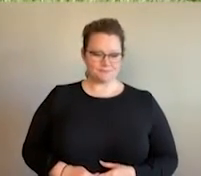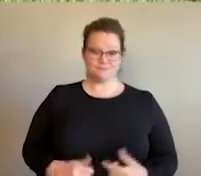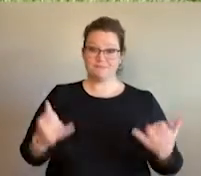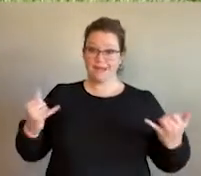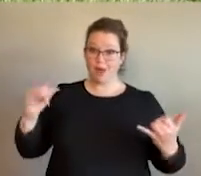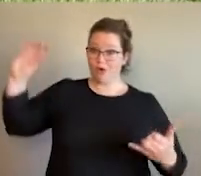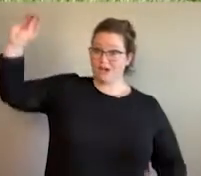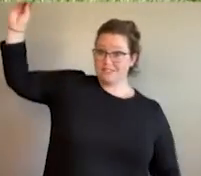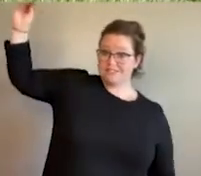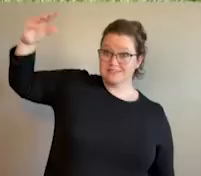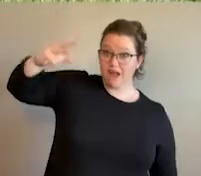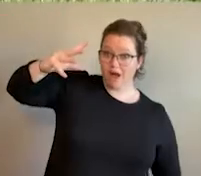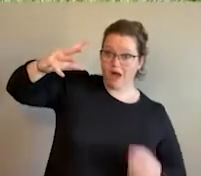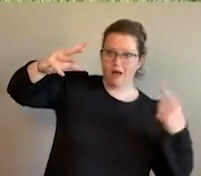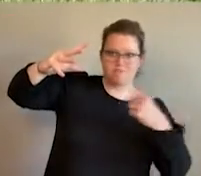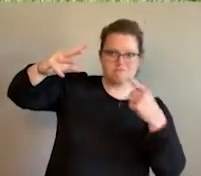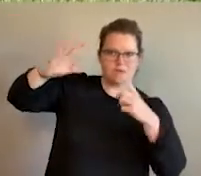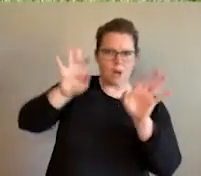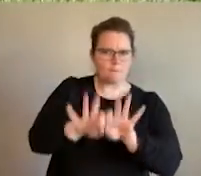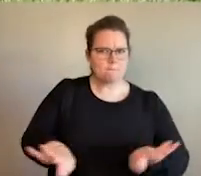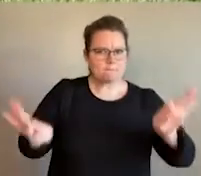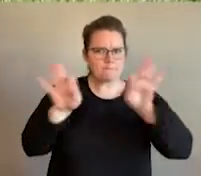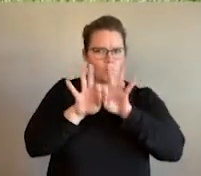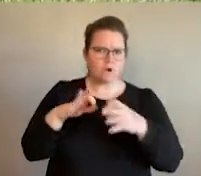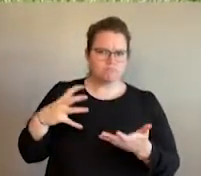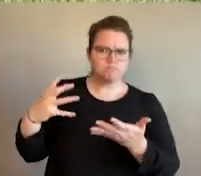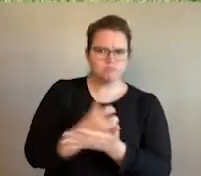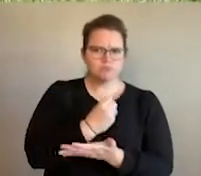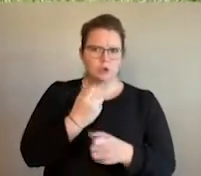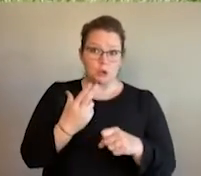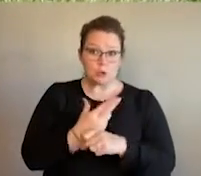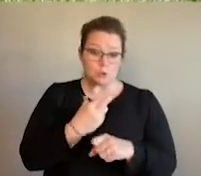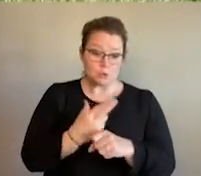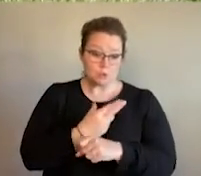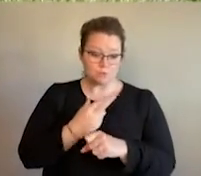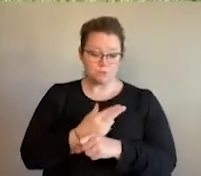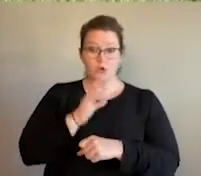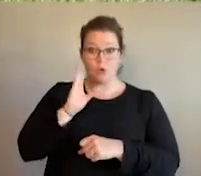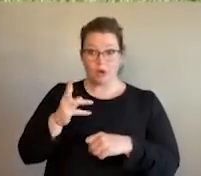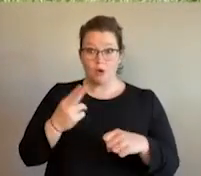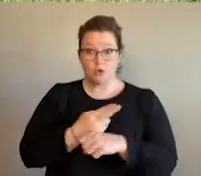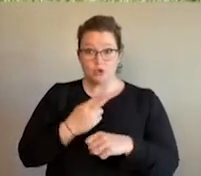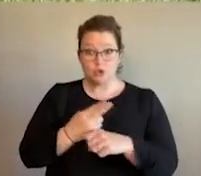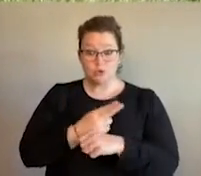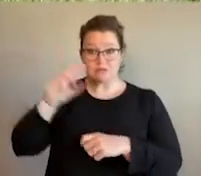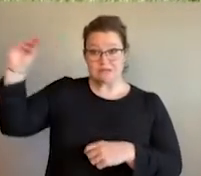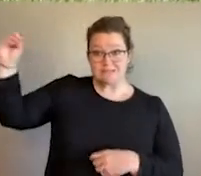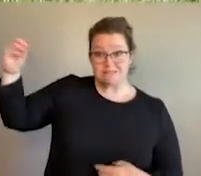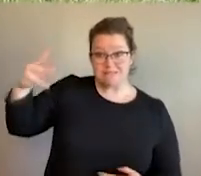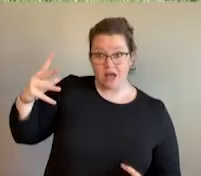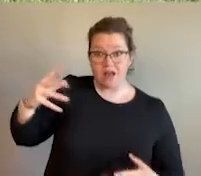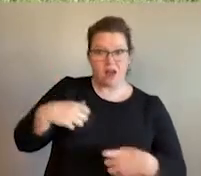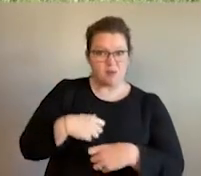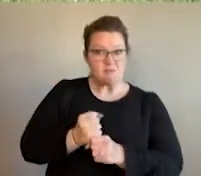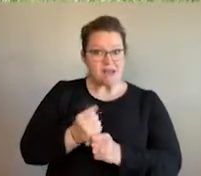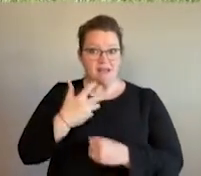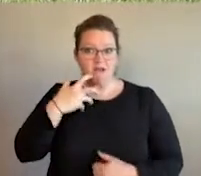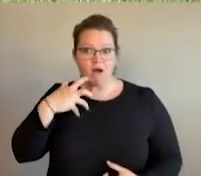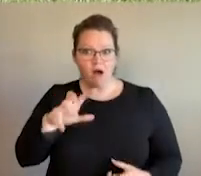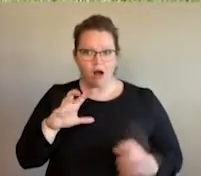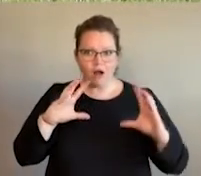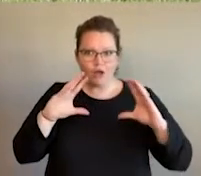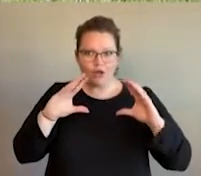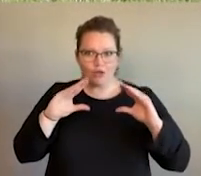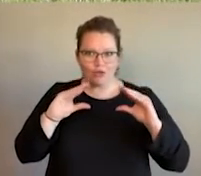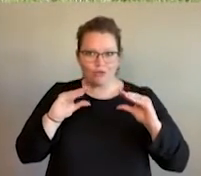With the sun being such an important resource for us, we're going to use the sun to go ahead and set up our oven